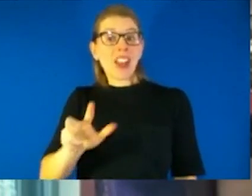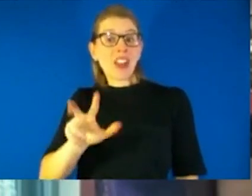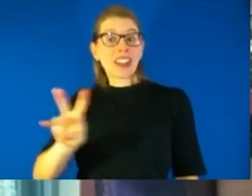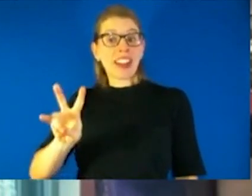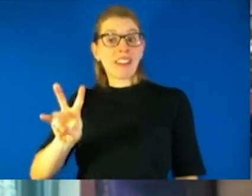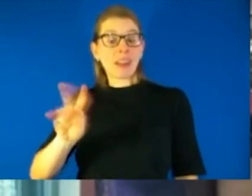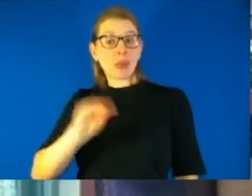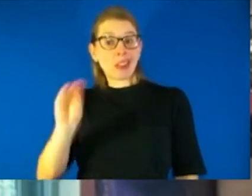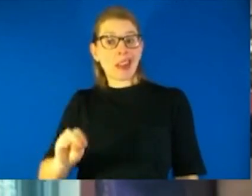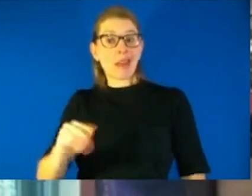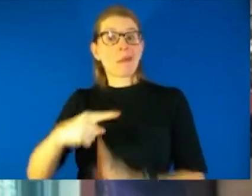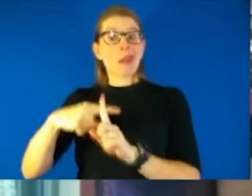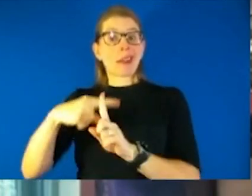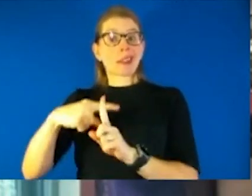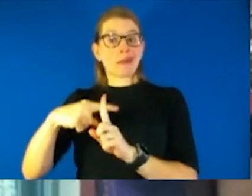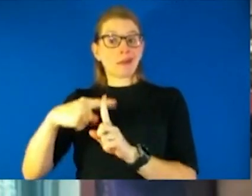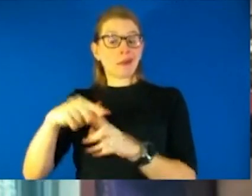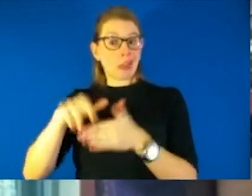were positive.